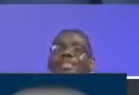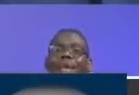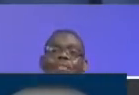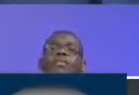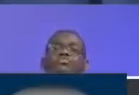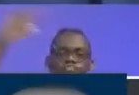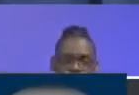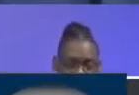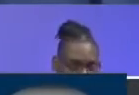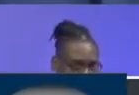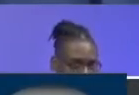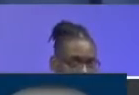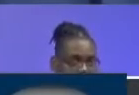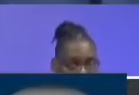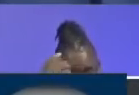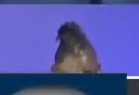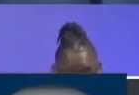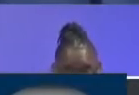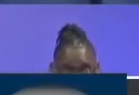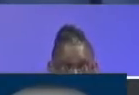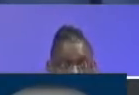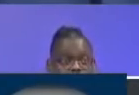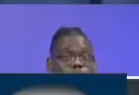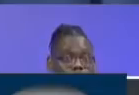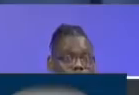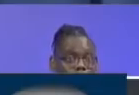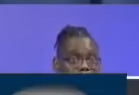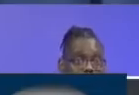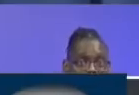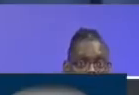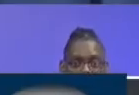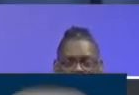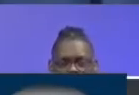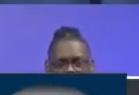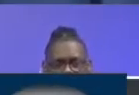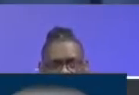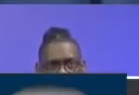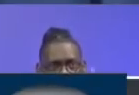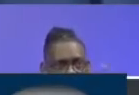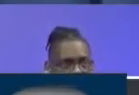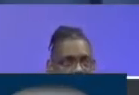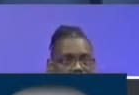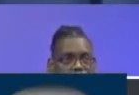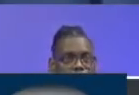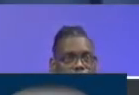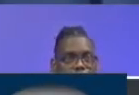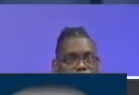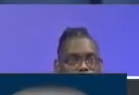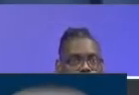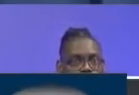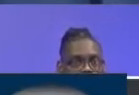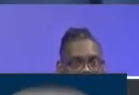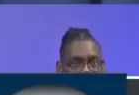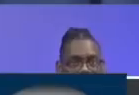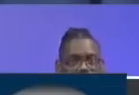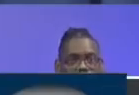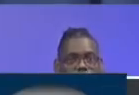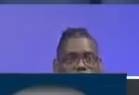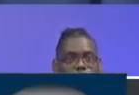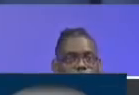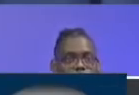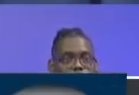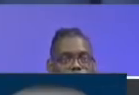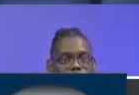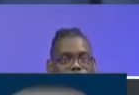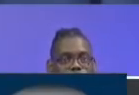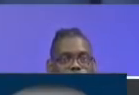further detection of the Omicron variant in Trinidad and Tobago. We have now moved from 1 case to 3 cases,